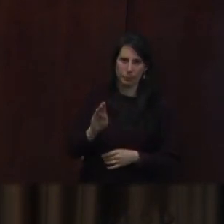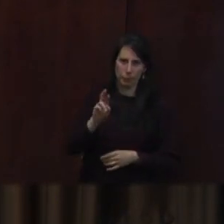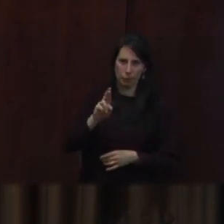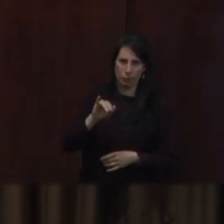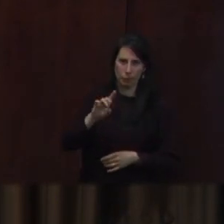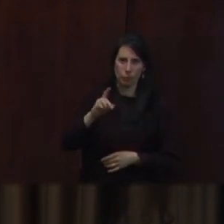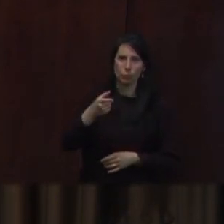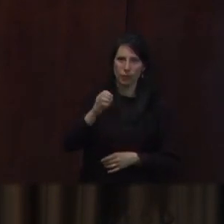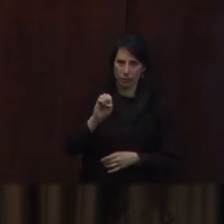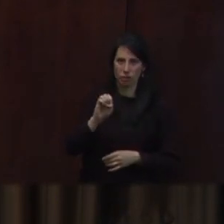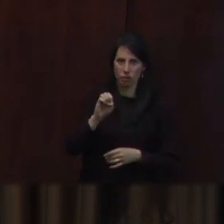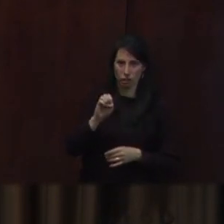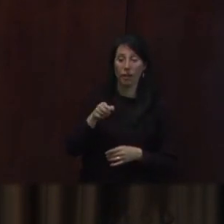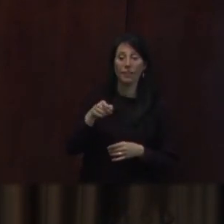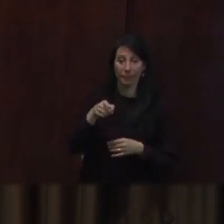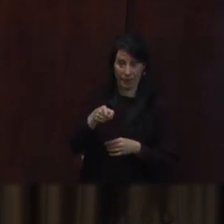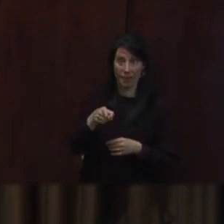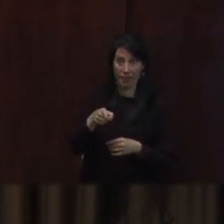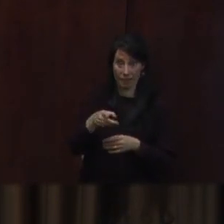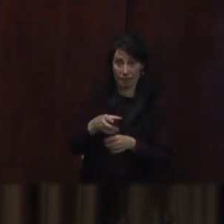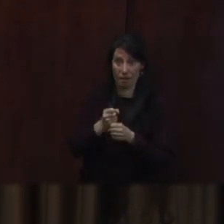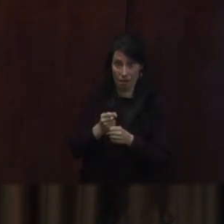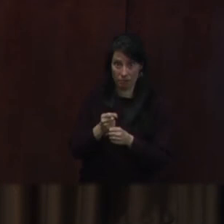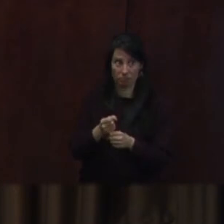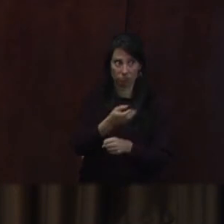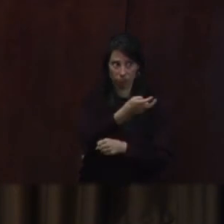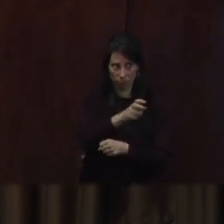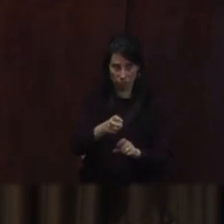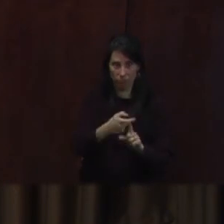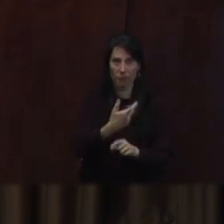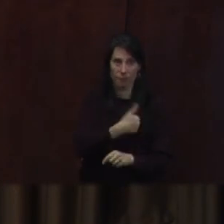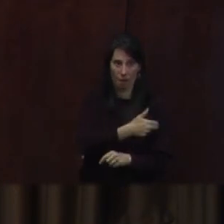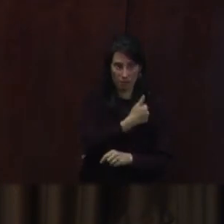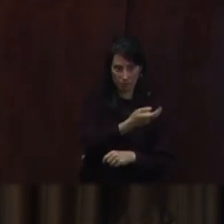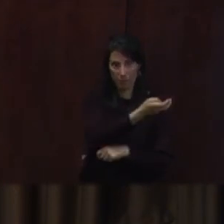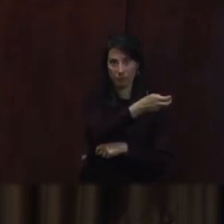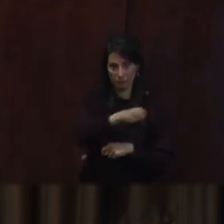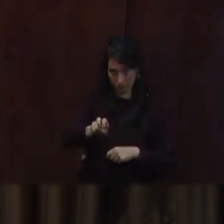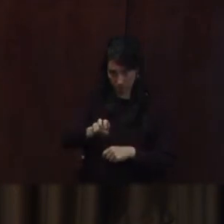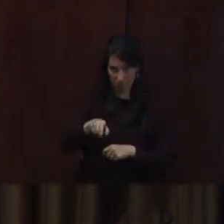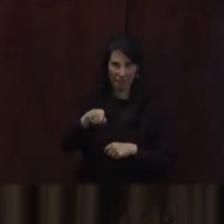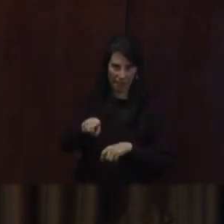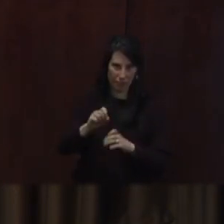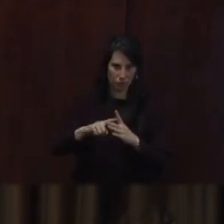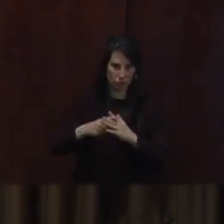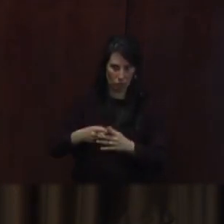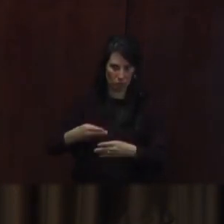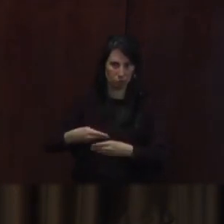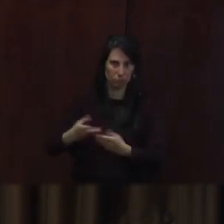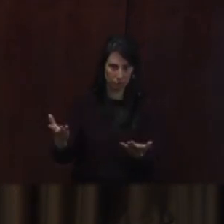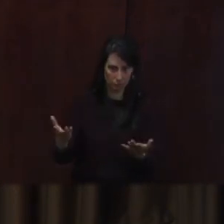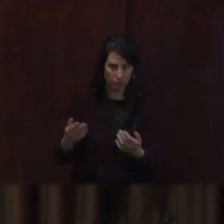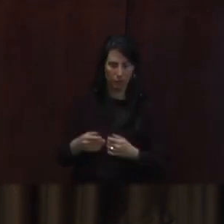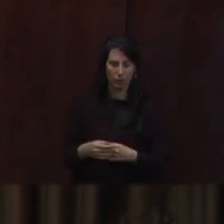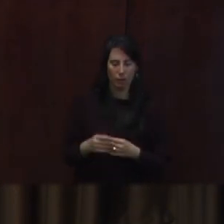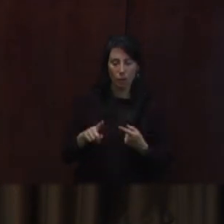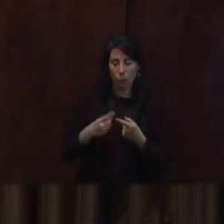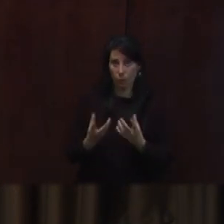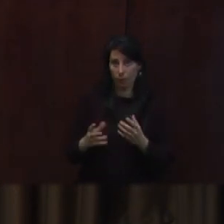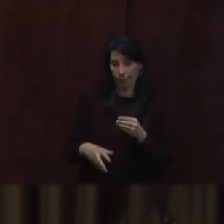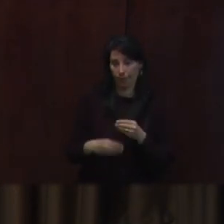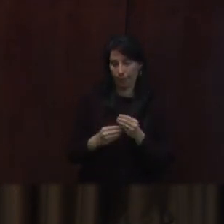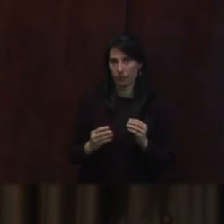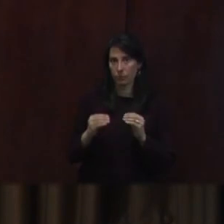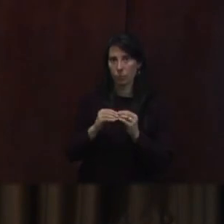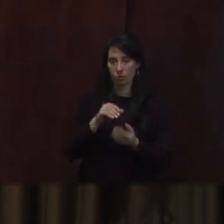a vaccine transfer for them to be able to start doing it. As others come on board, the hope is that they